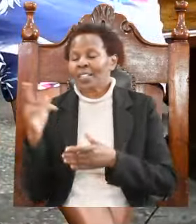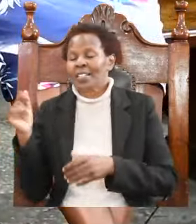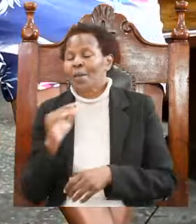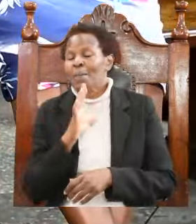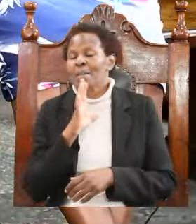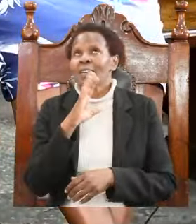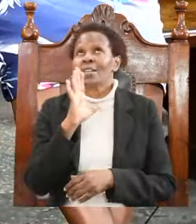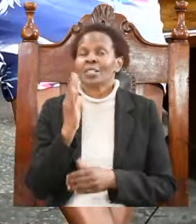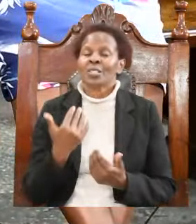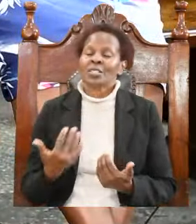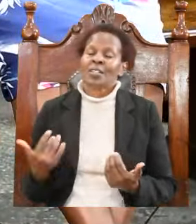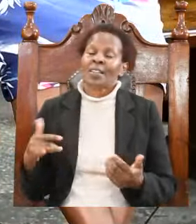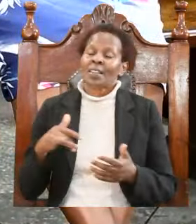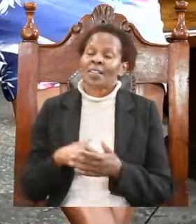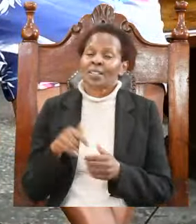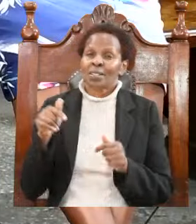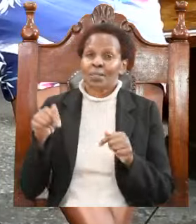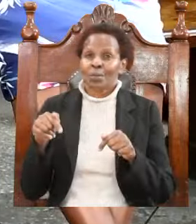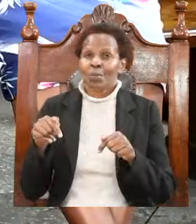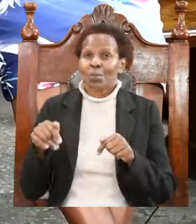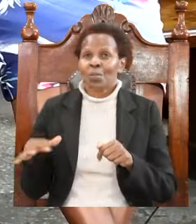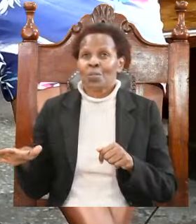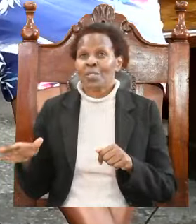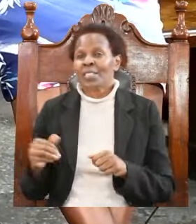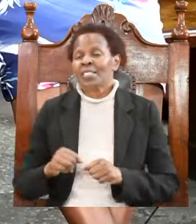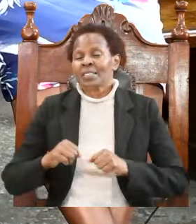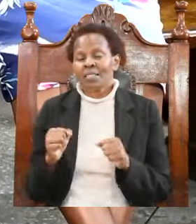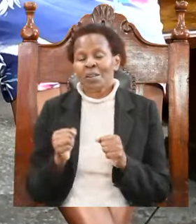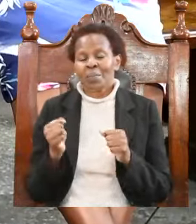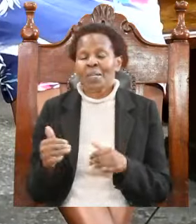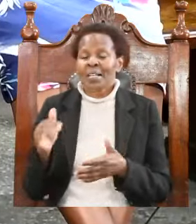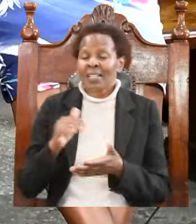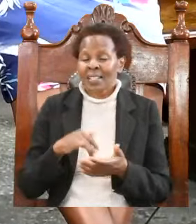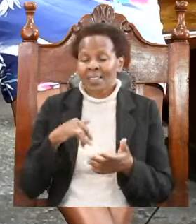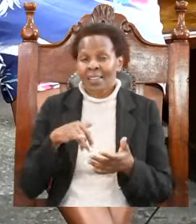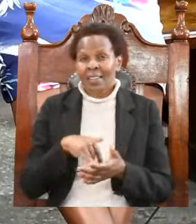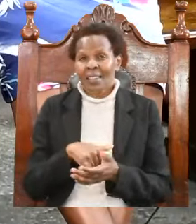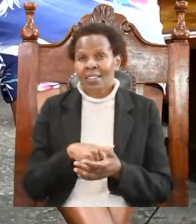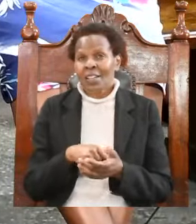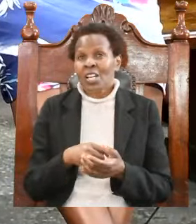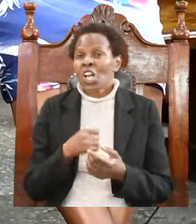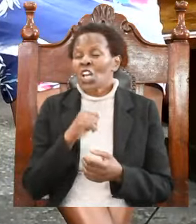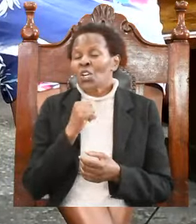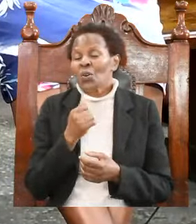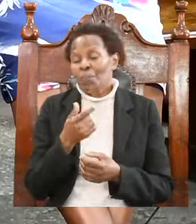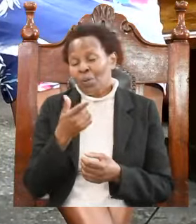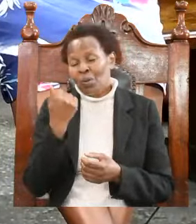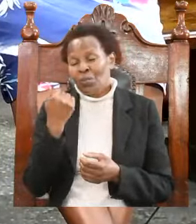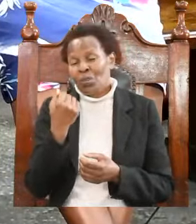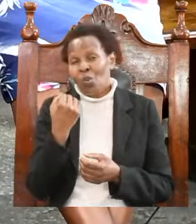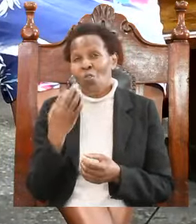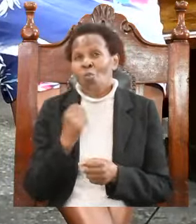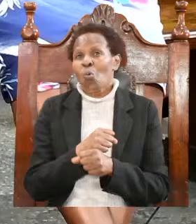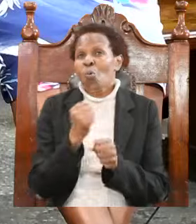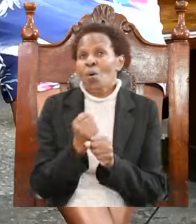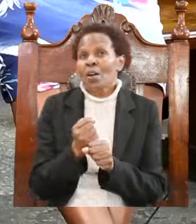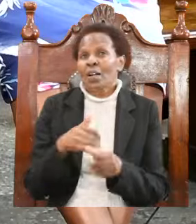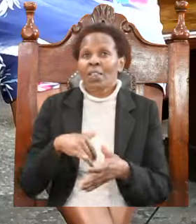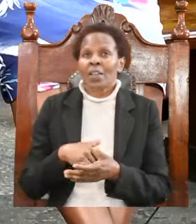morning. And I'm grateful again because it's not by work. The salvation that we have is not by